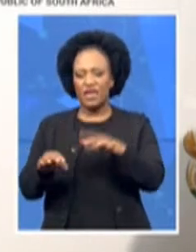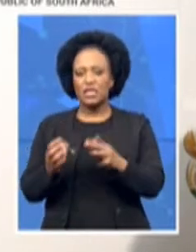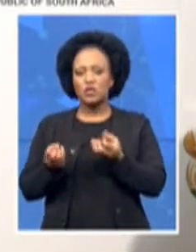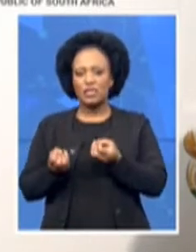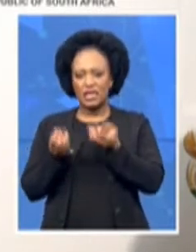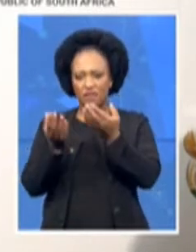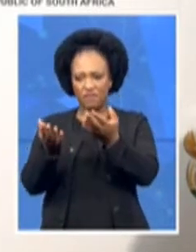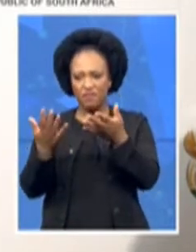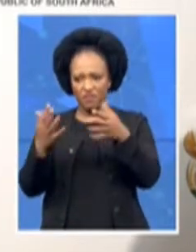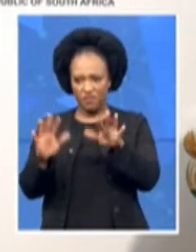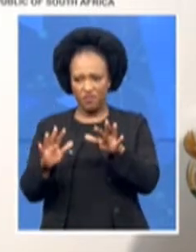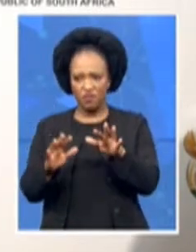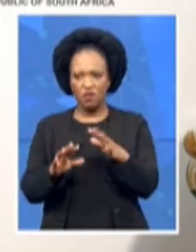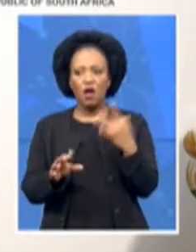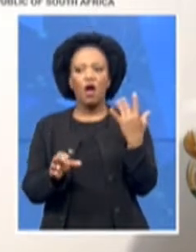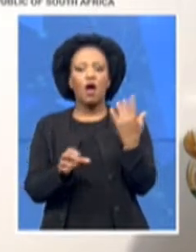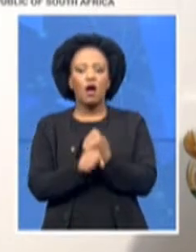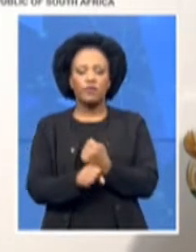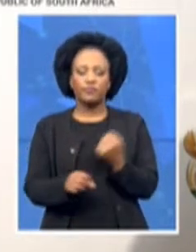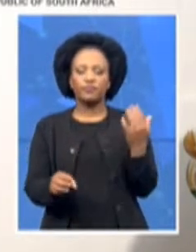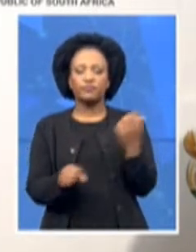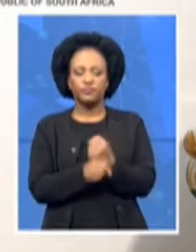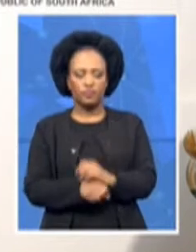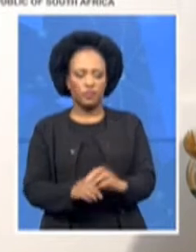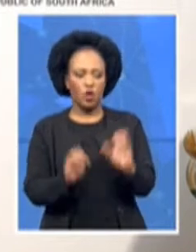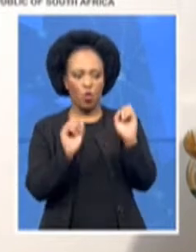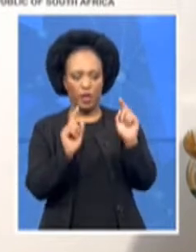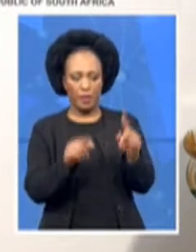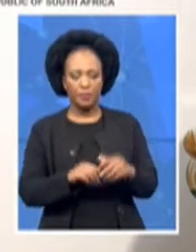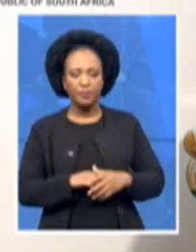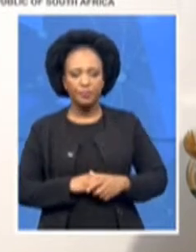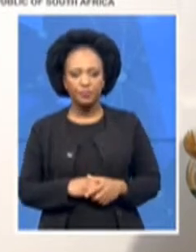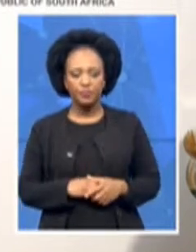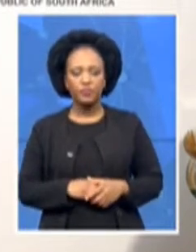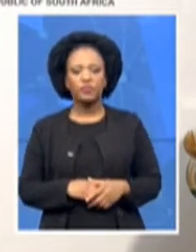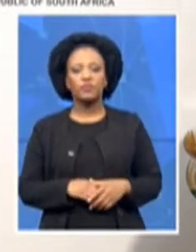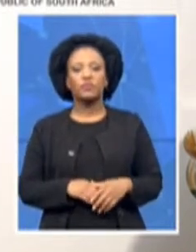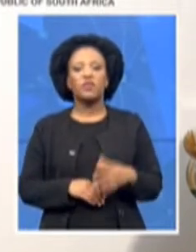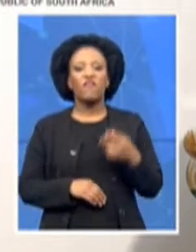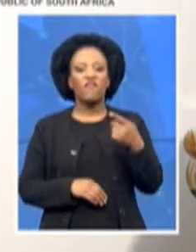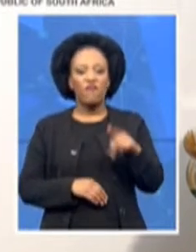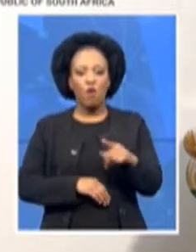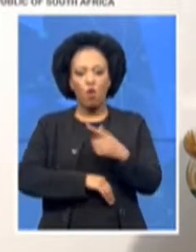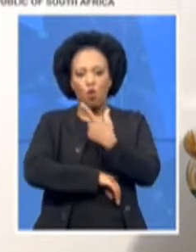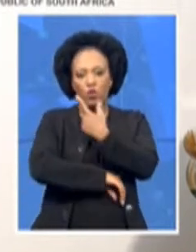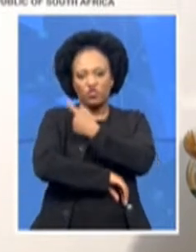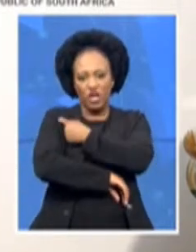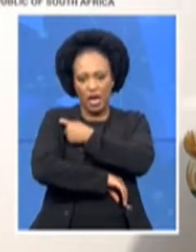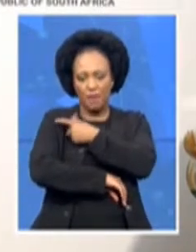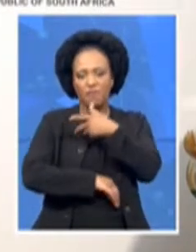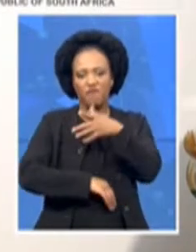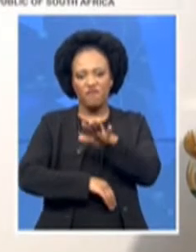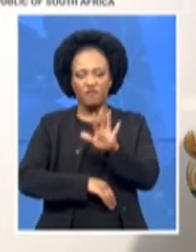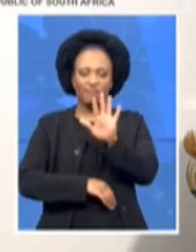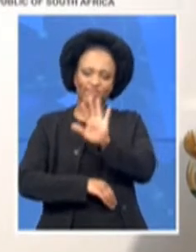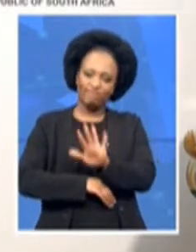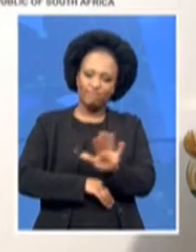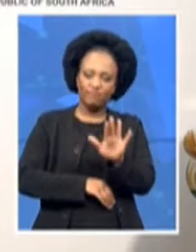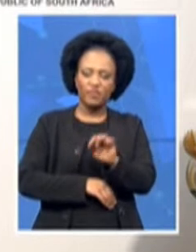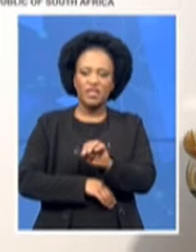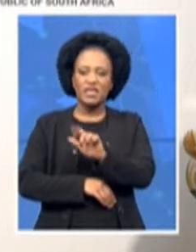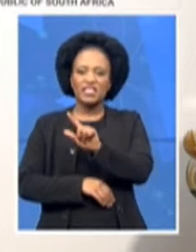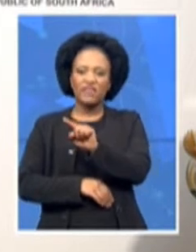Okay. So in terms of the jabs already administered will be about 700 to 800, yeah. But the